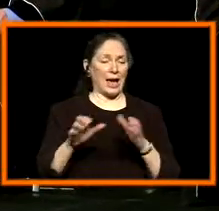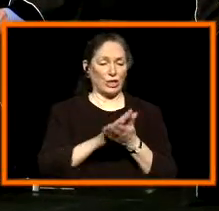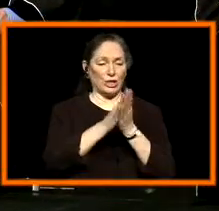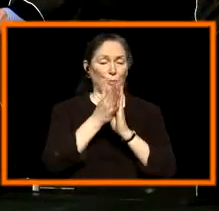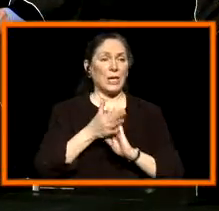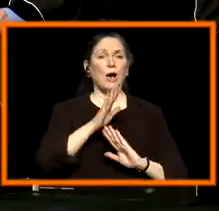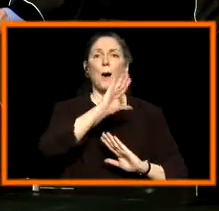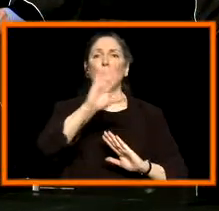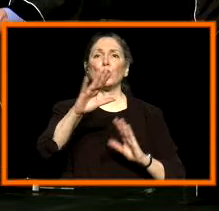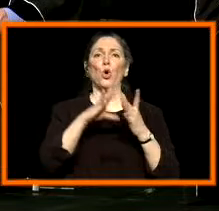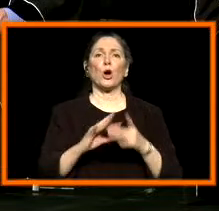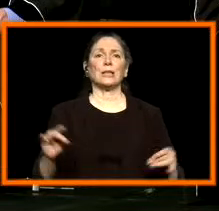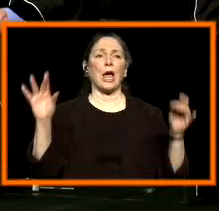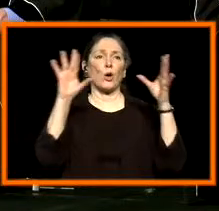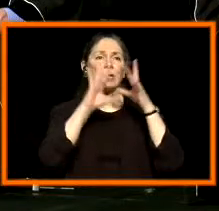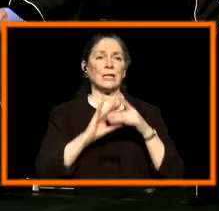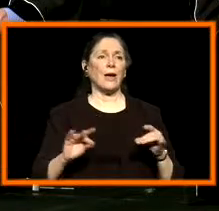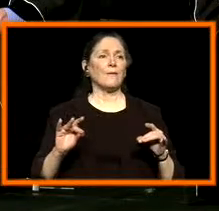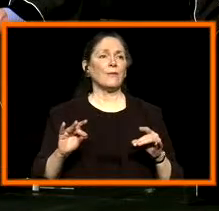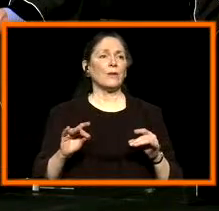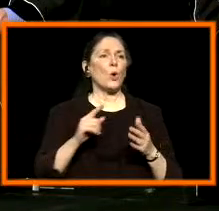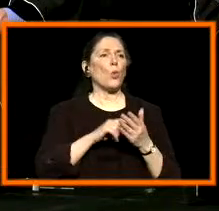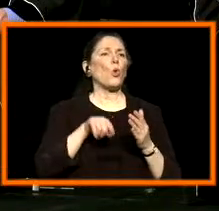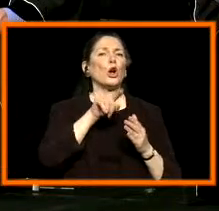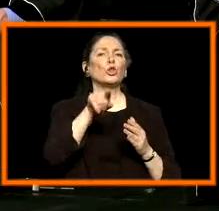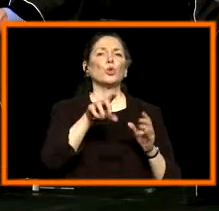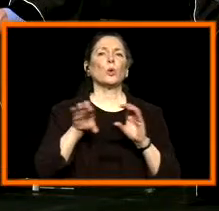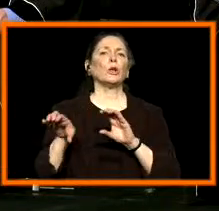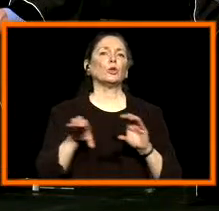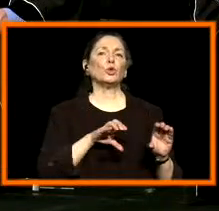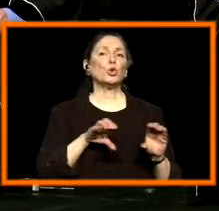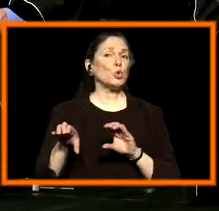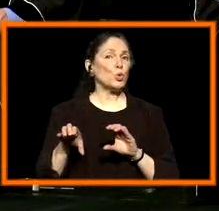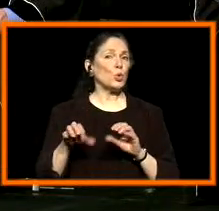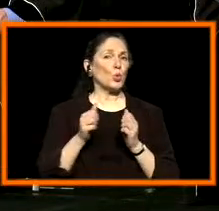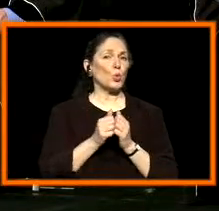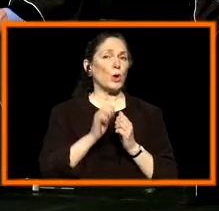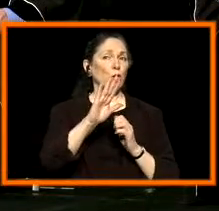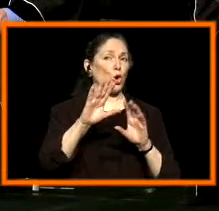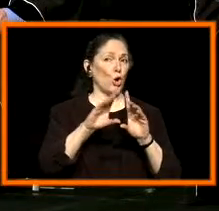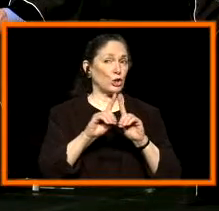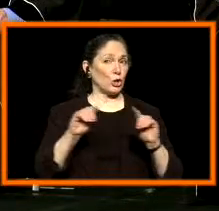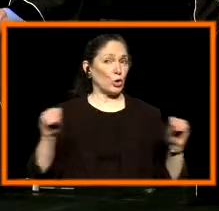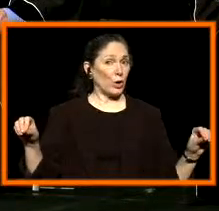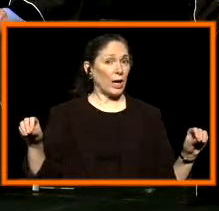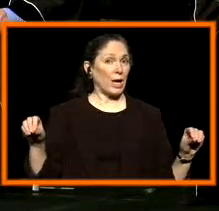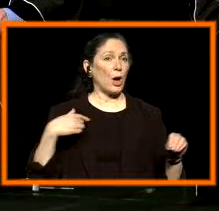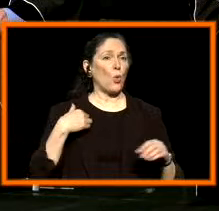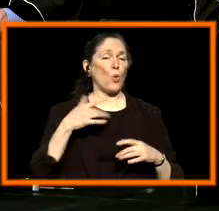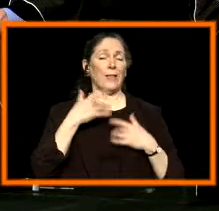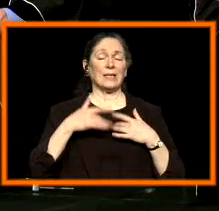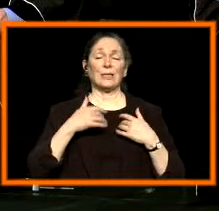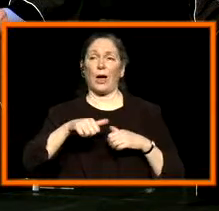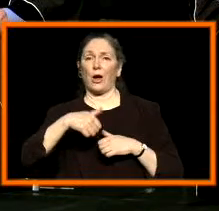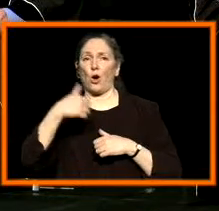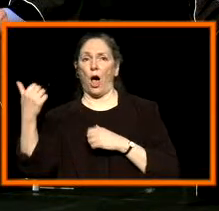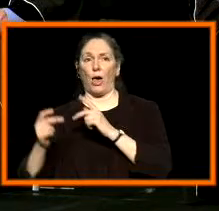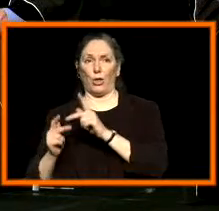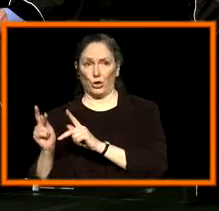become your narrative. What you will do with your degree will inspire